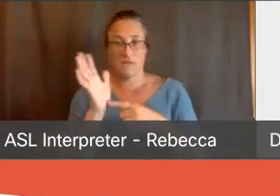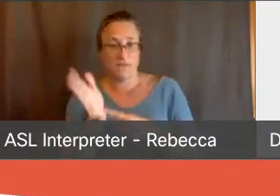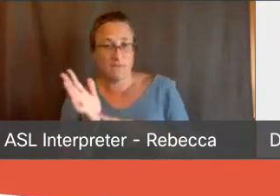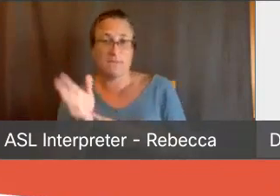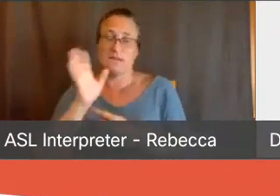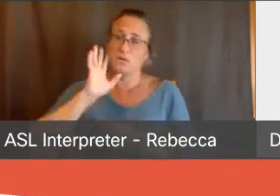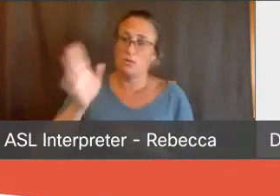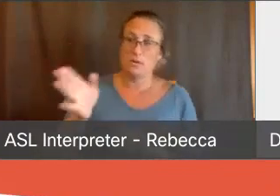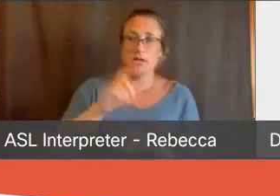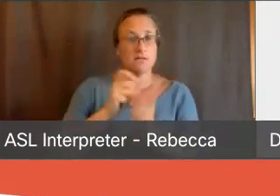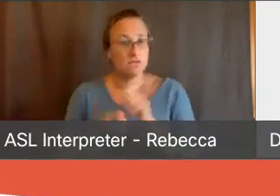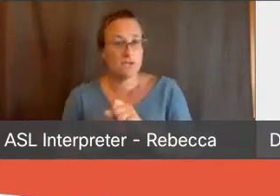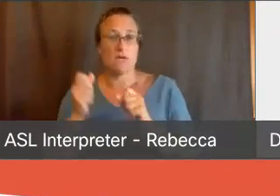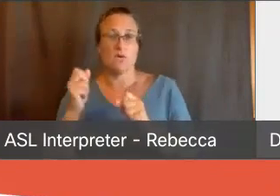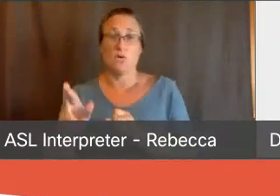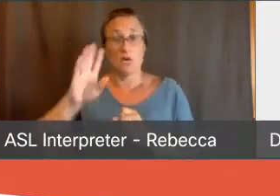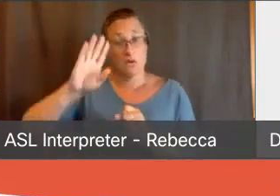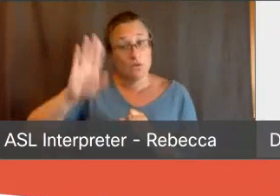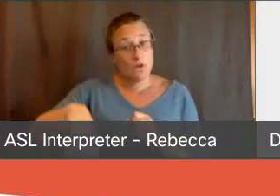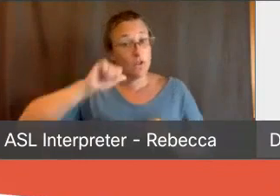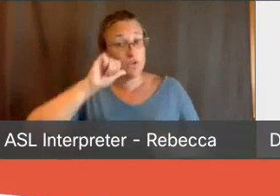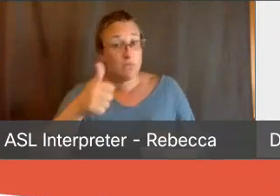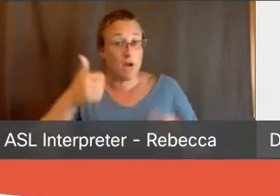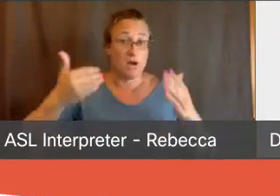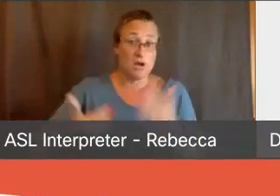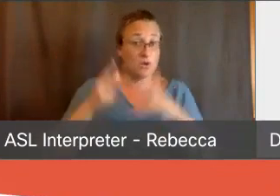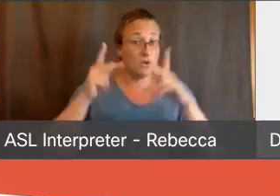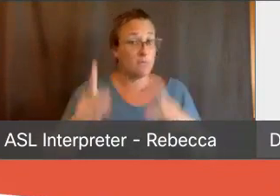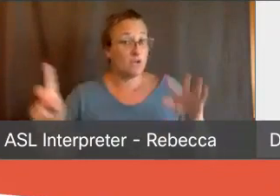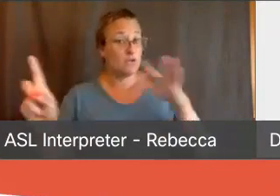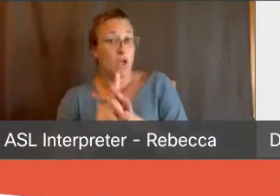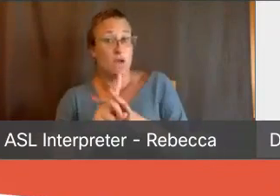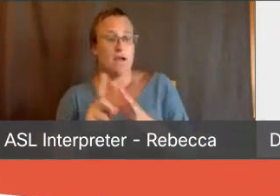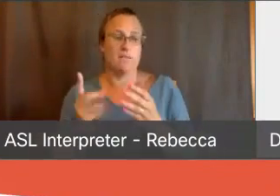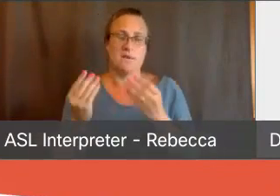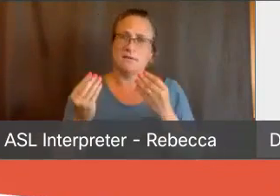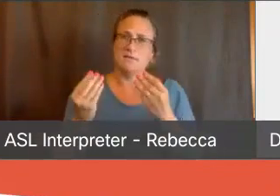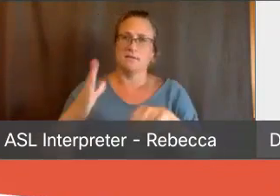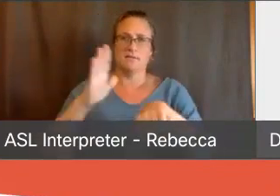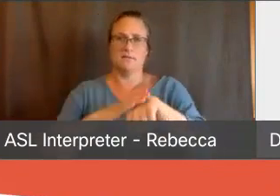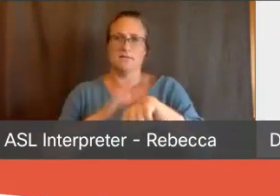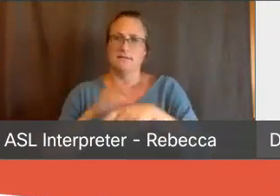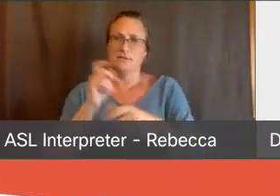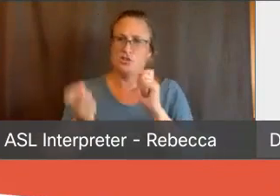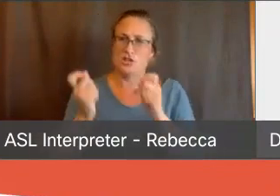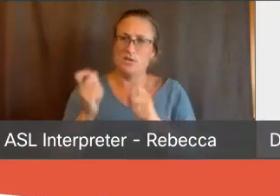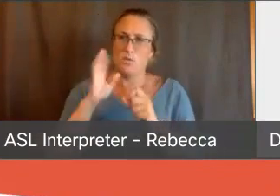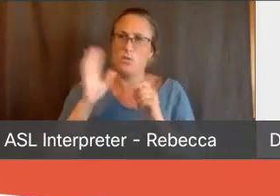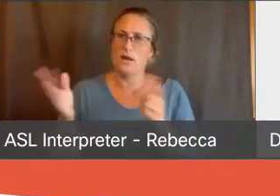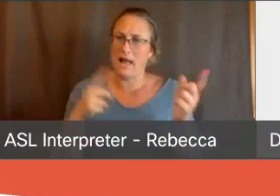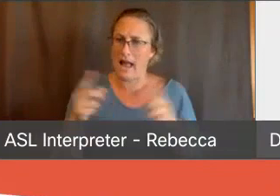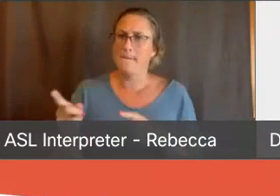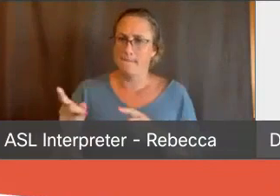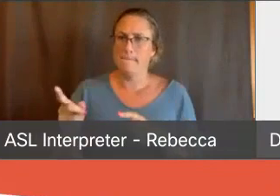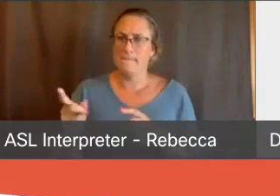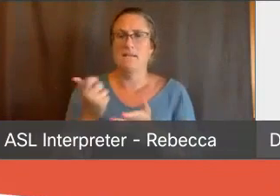change, or when someone new is going to be here, or if we're going to have a change in our plans, right? Anything that helps kind of create stability and consistency removes a lot